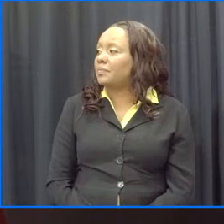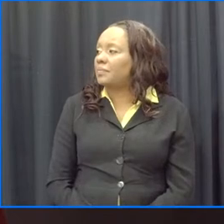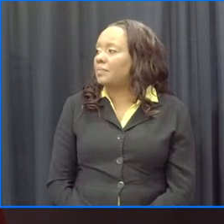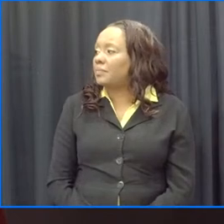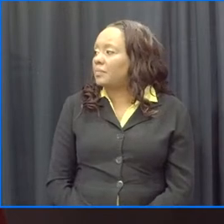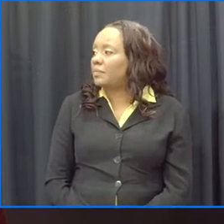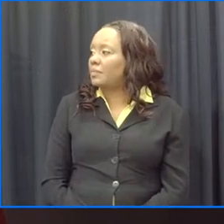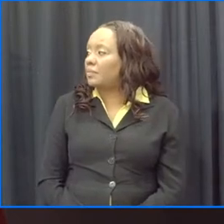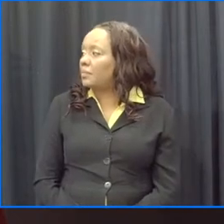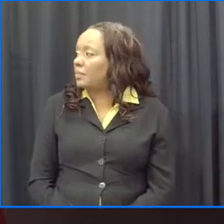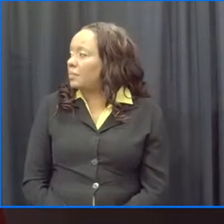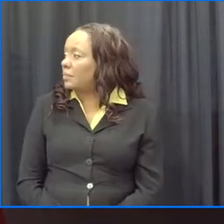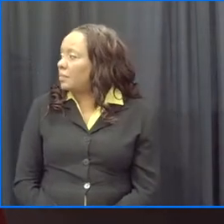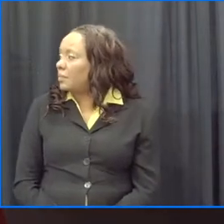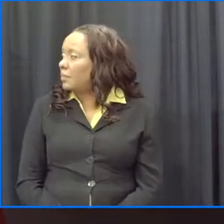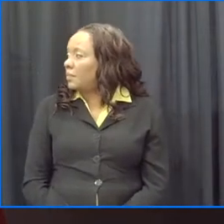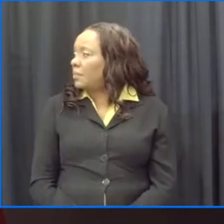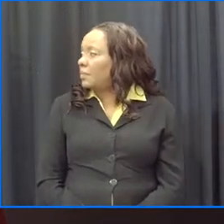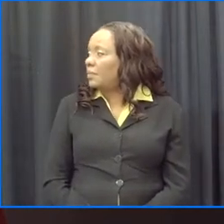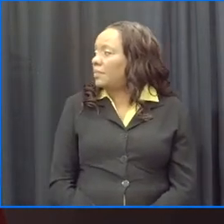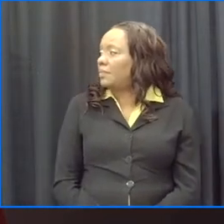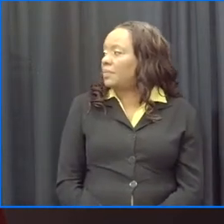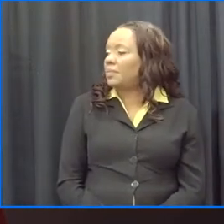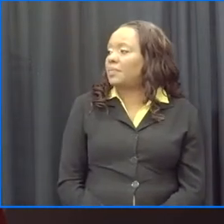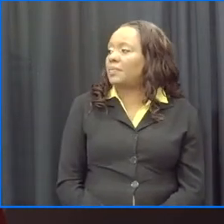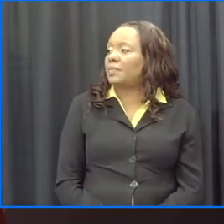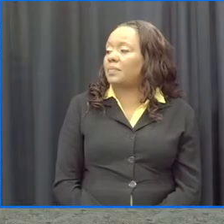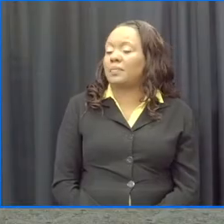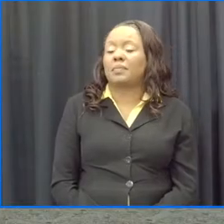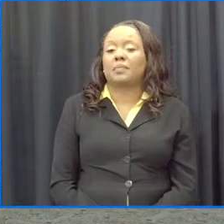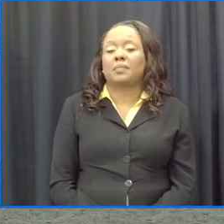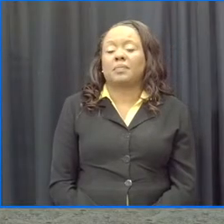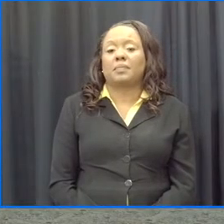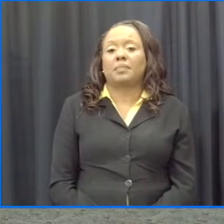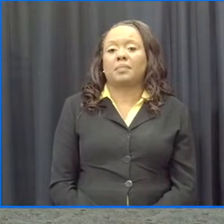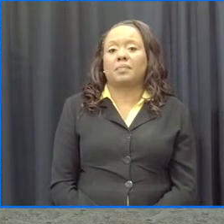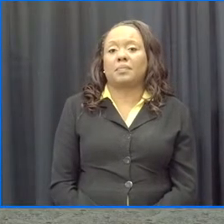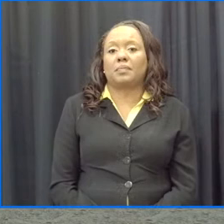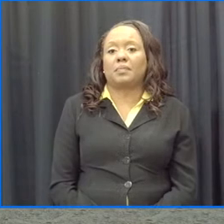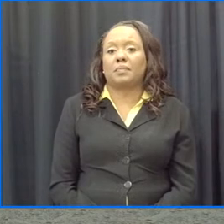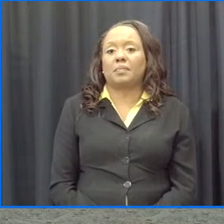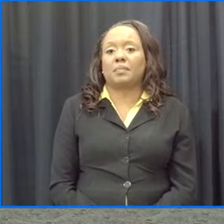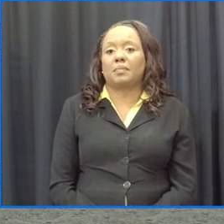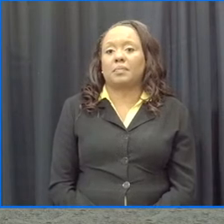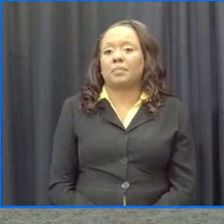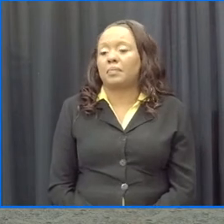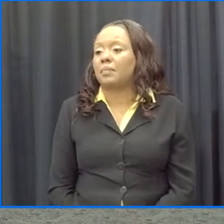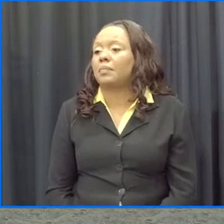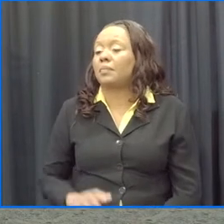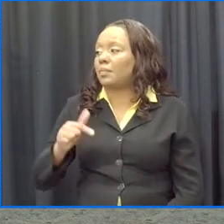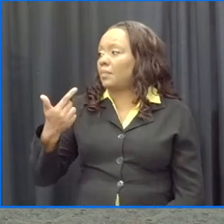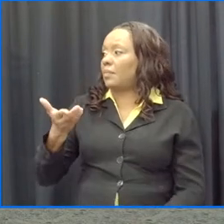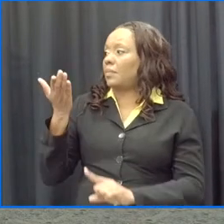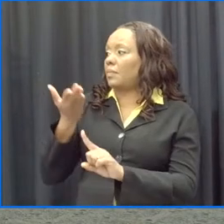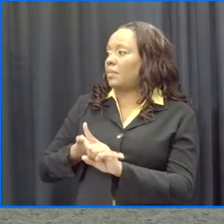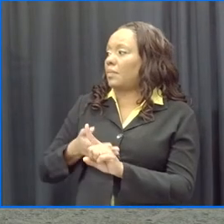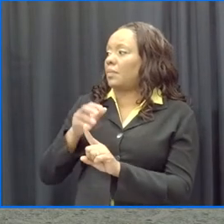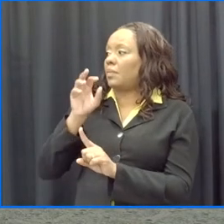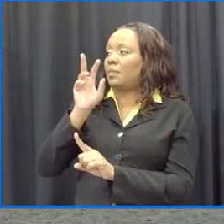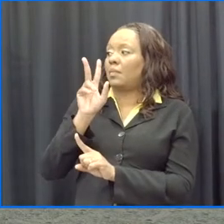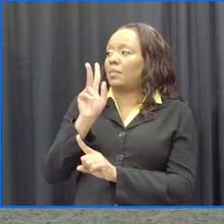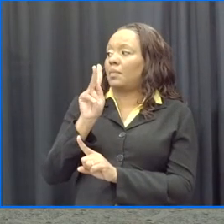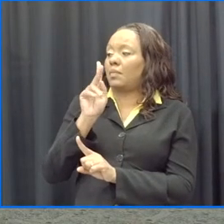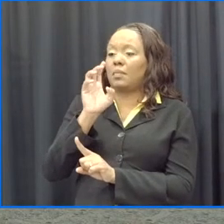Mr. Miss Carrie-Anne